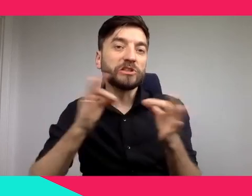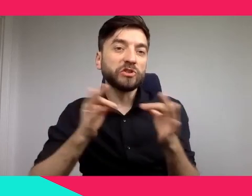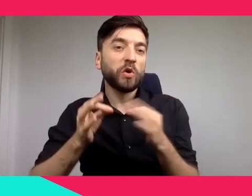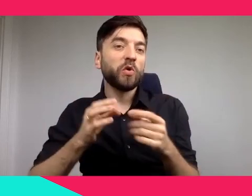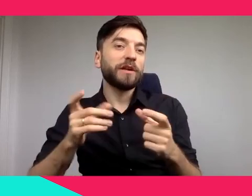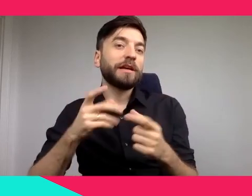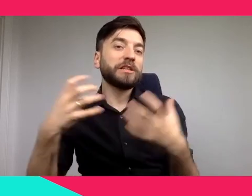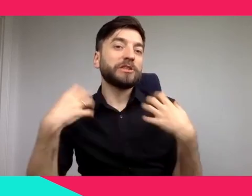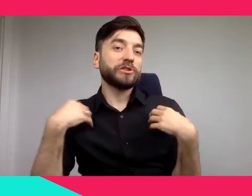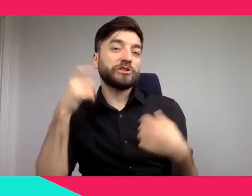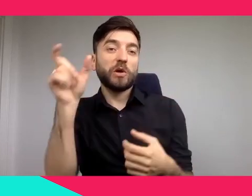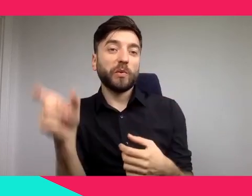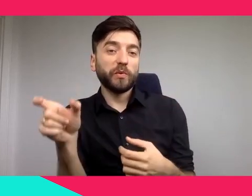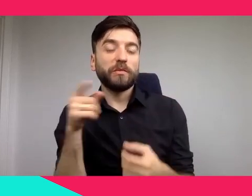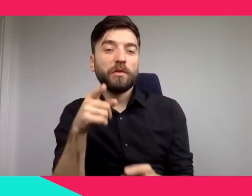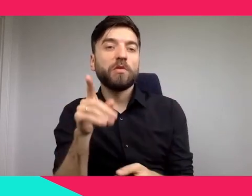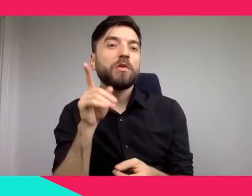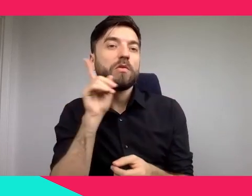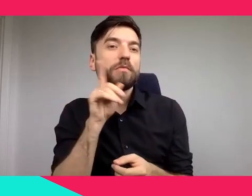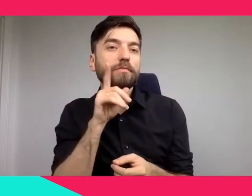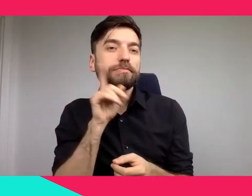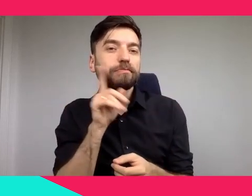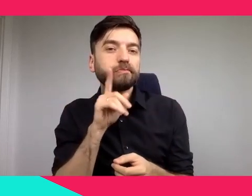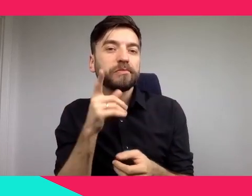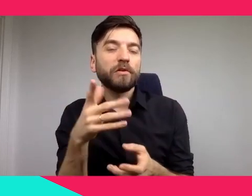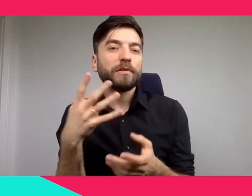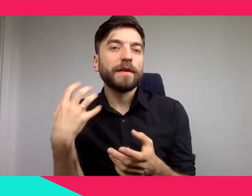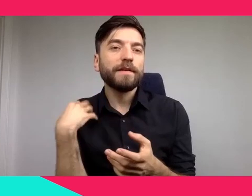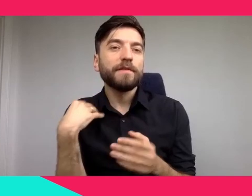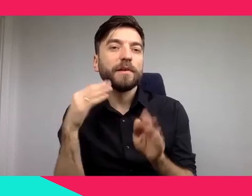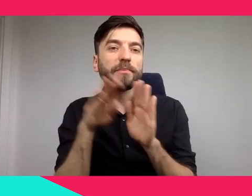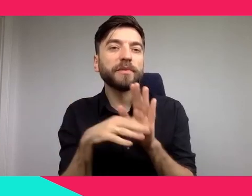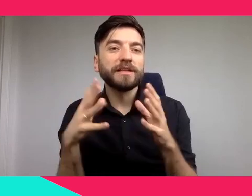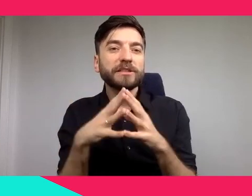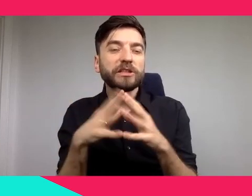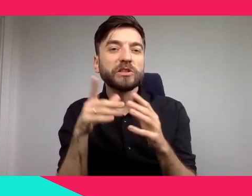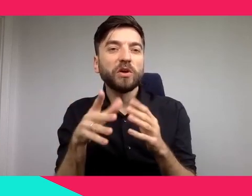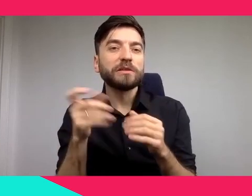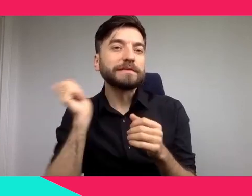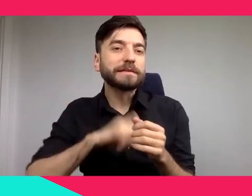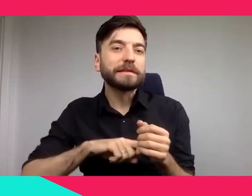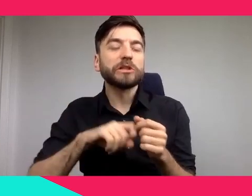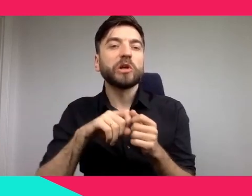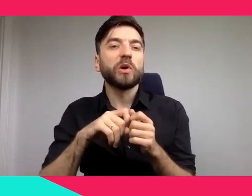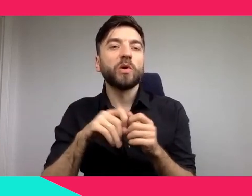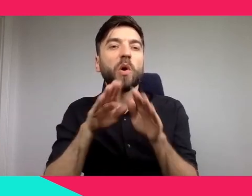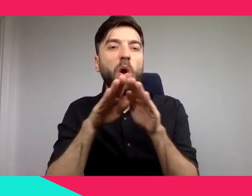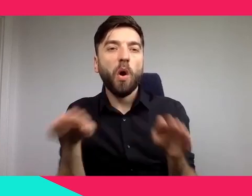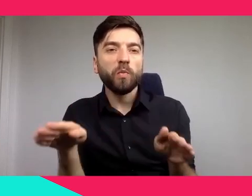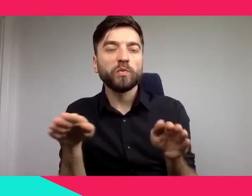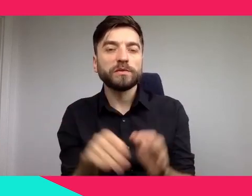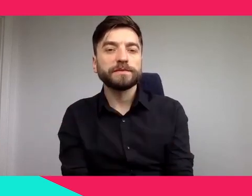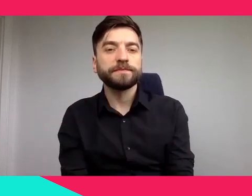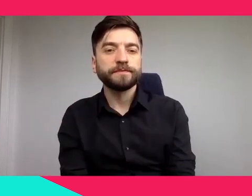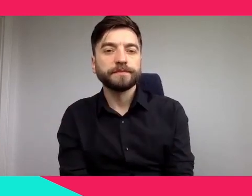even before he was 10 in a concentration camp. His life is reconstructed from 8 different